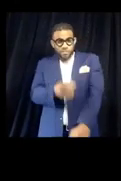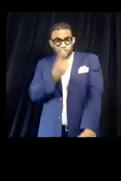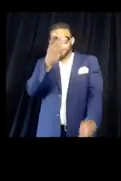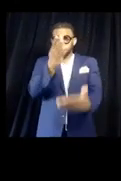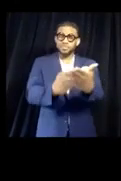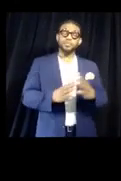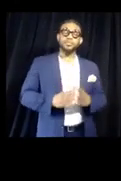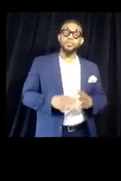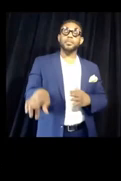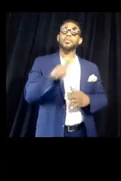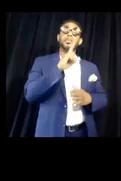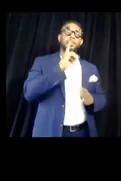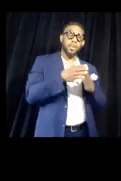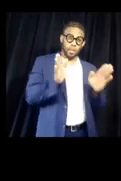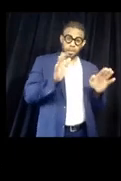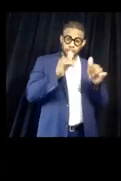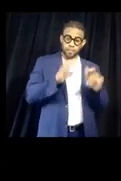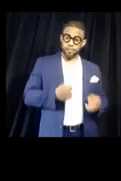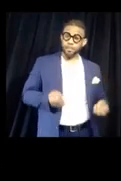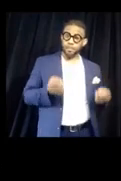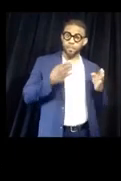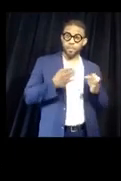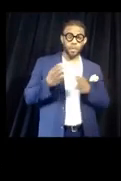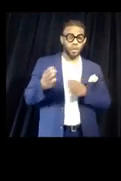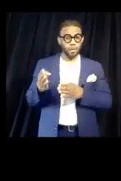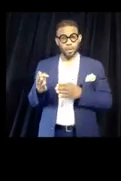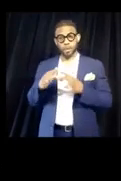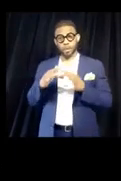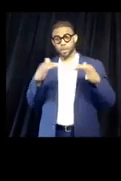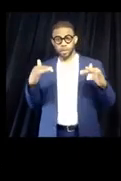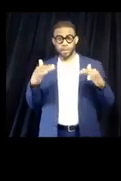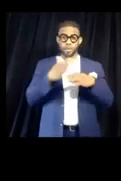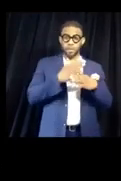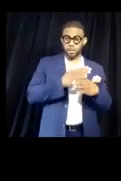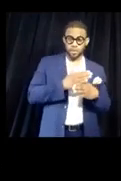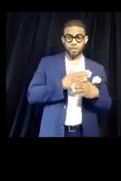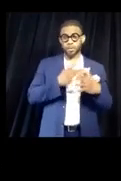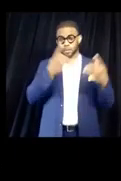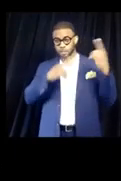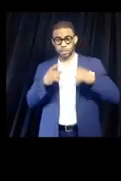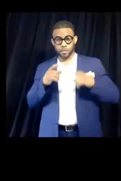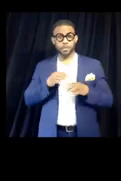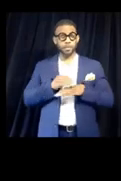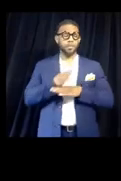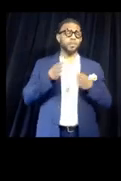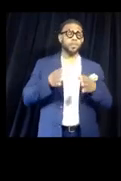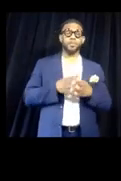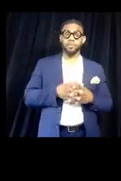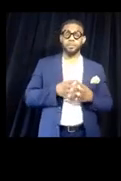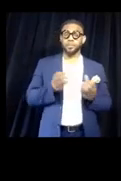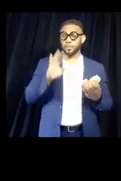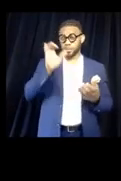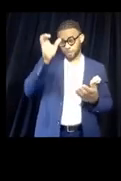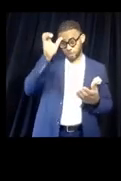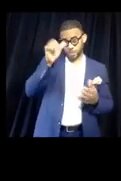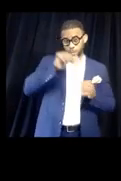shaped by one factor. They are generally shaped by many factors in diverse and mutually influencing ways. When